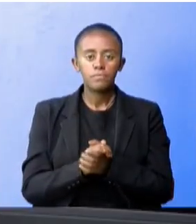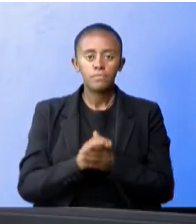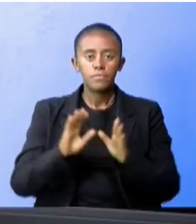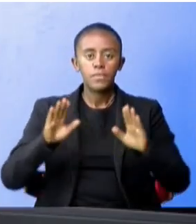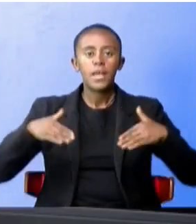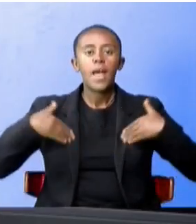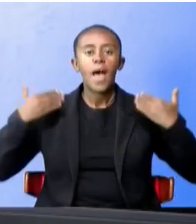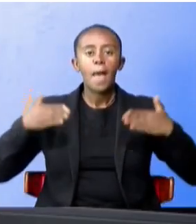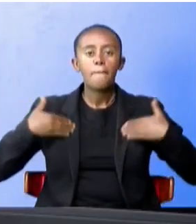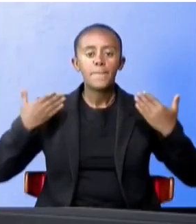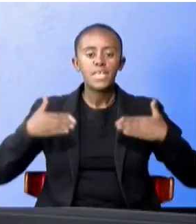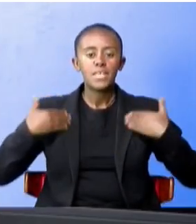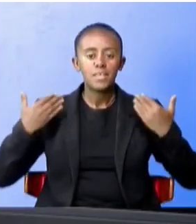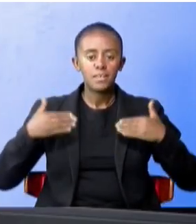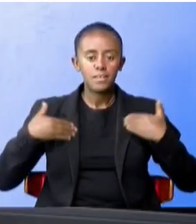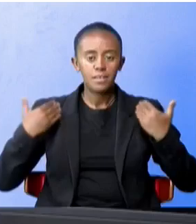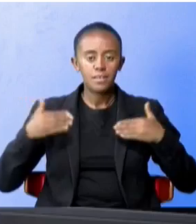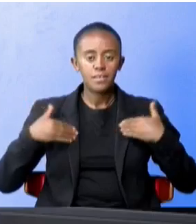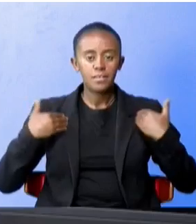happy,